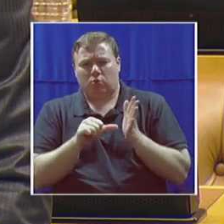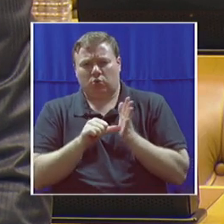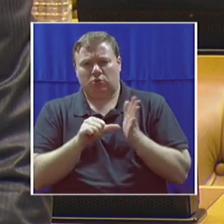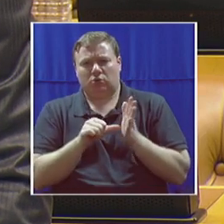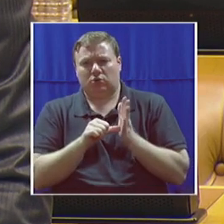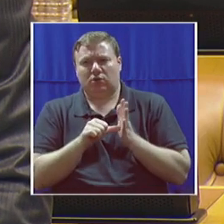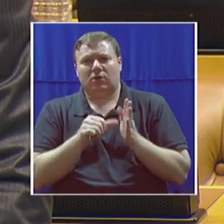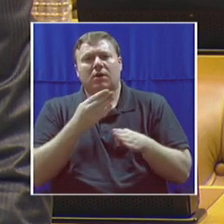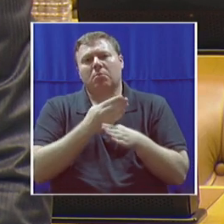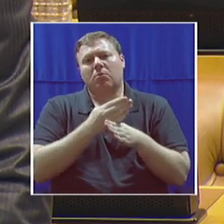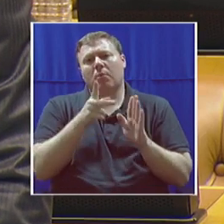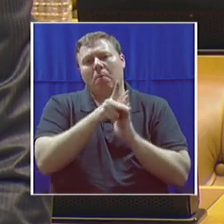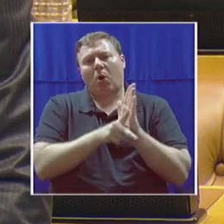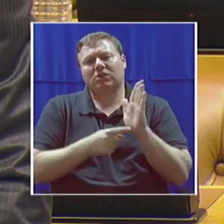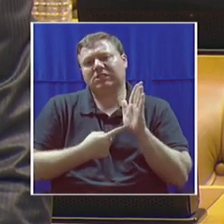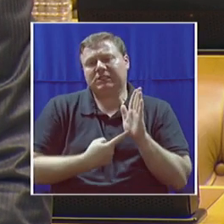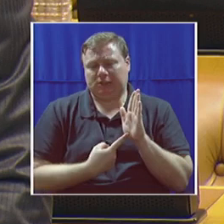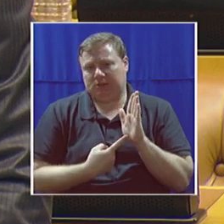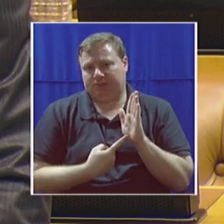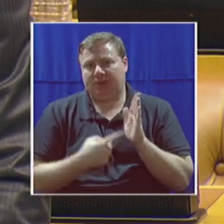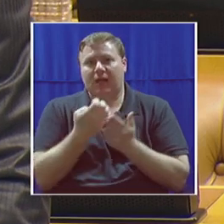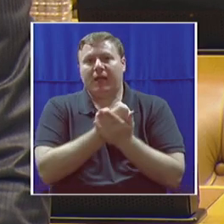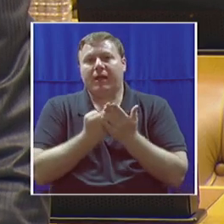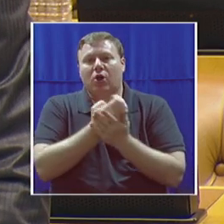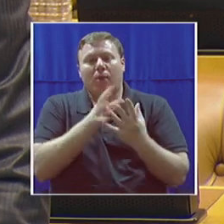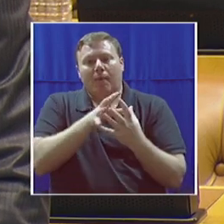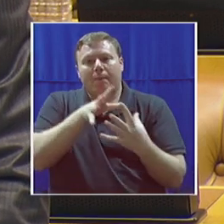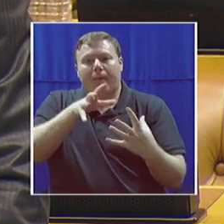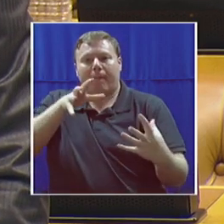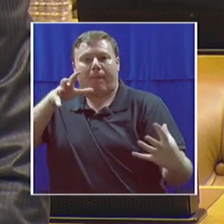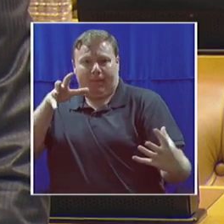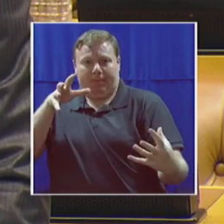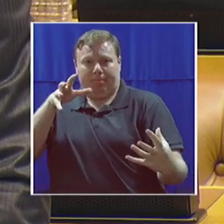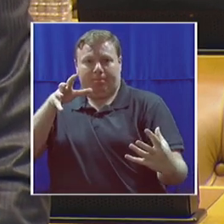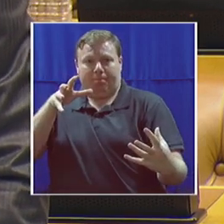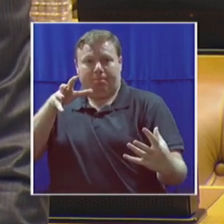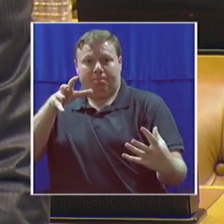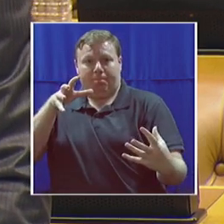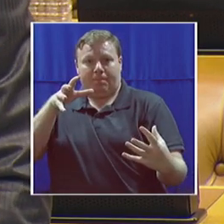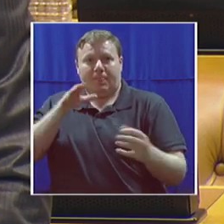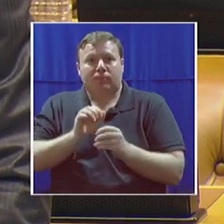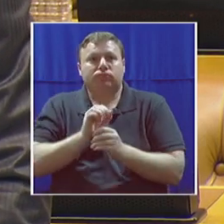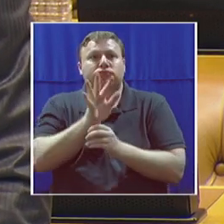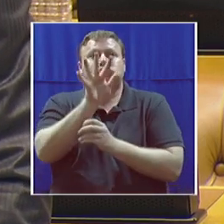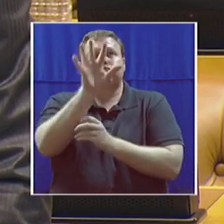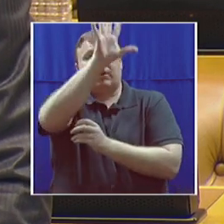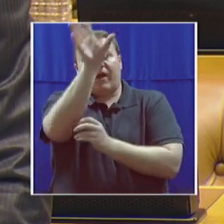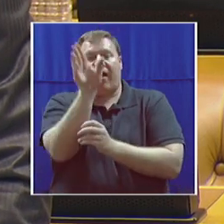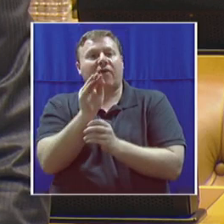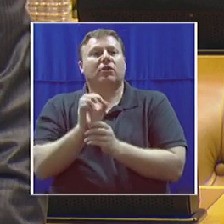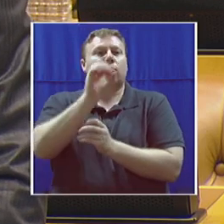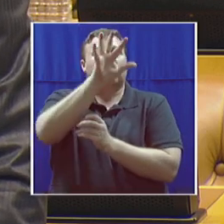as our economy is extending and trade to the sadak region and even to the